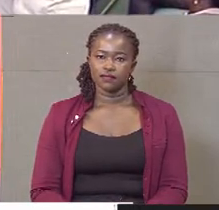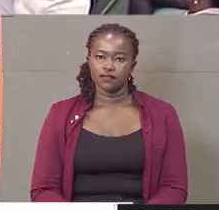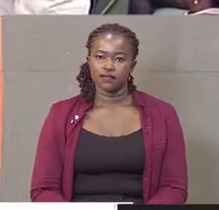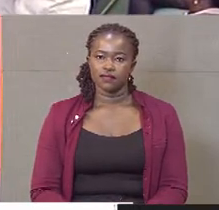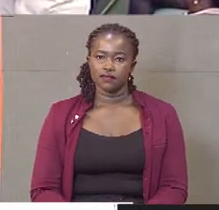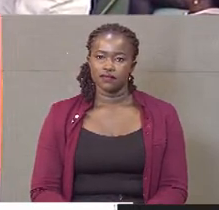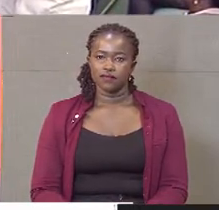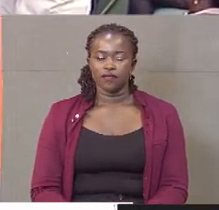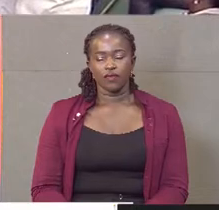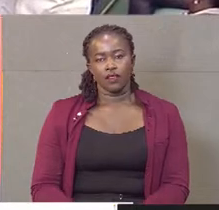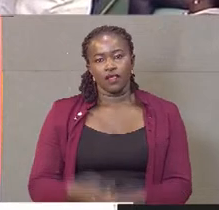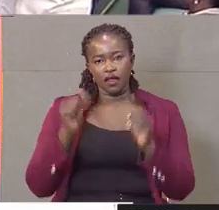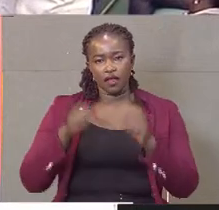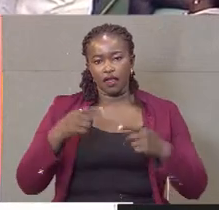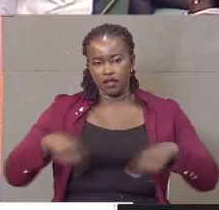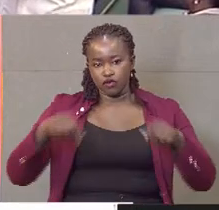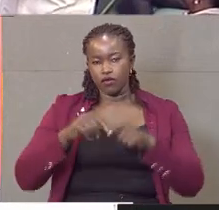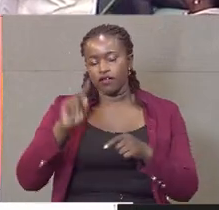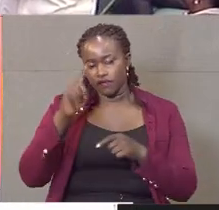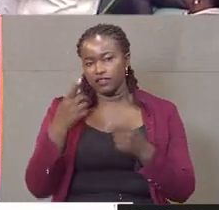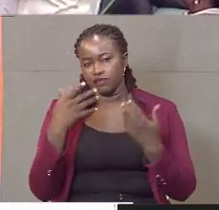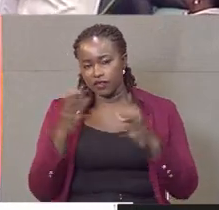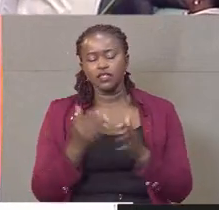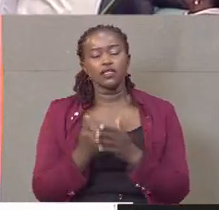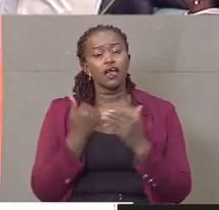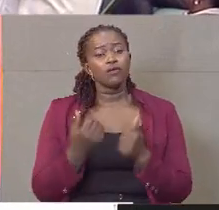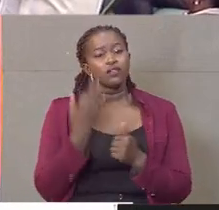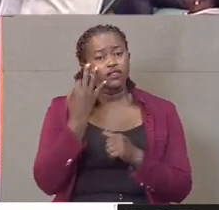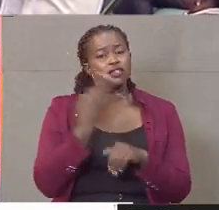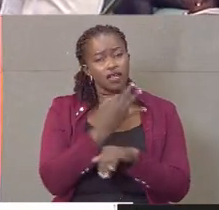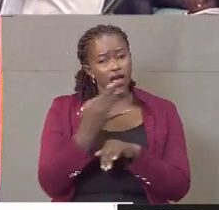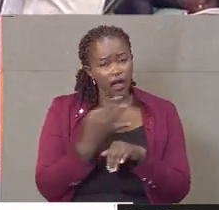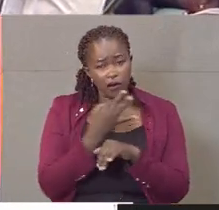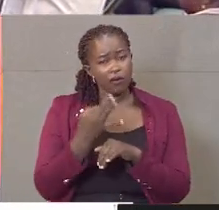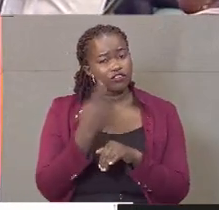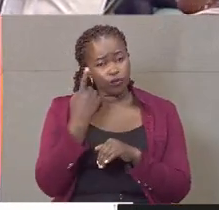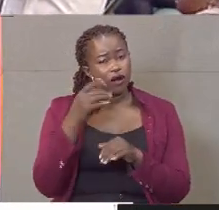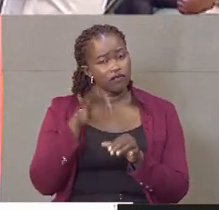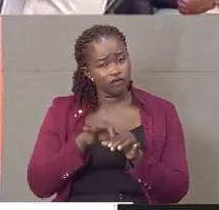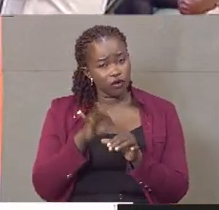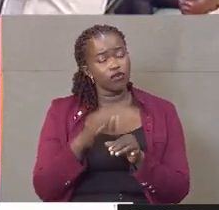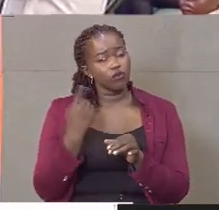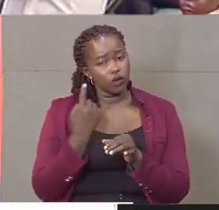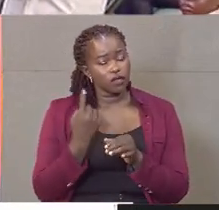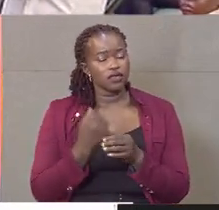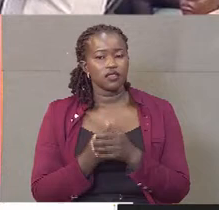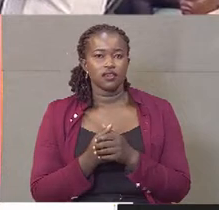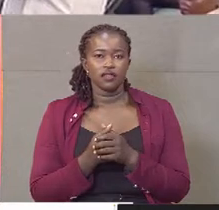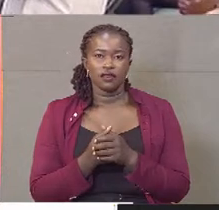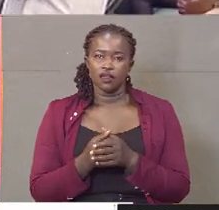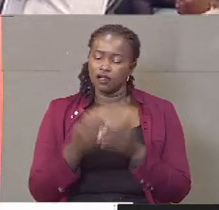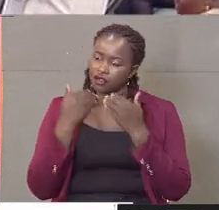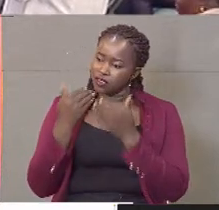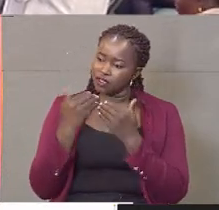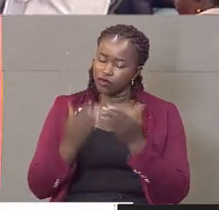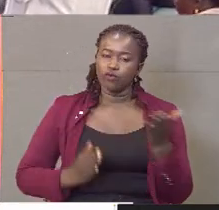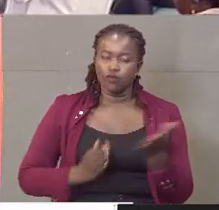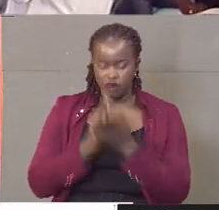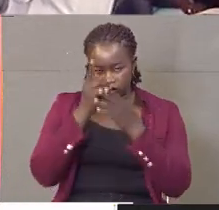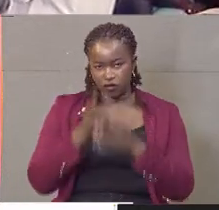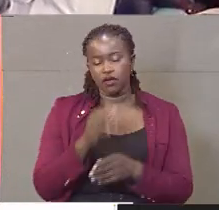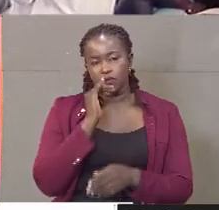Can we first finish? We are taking 3 hours on one report. Thank you, Right Honorable Speaker. We still have